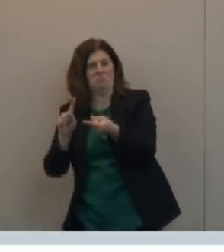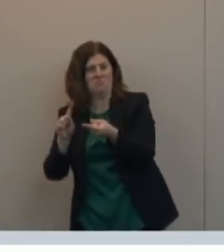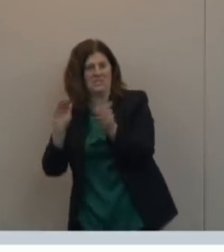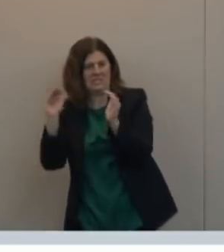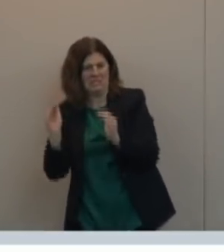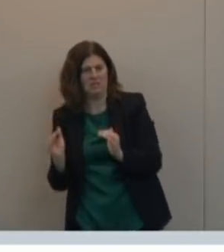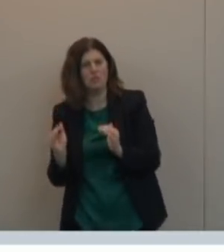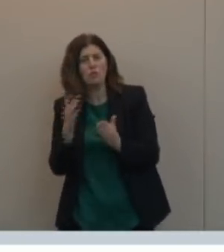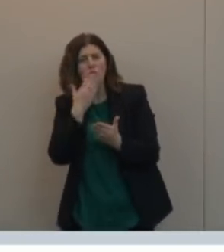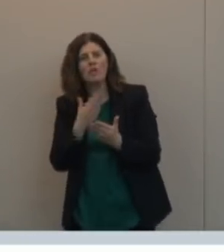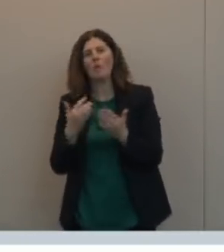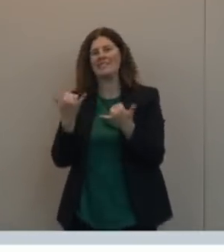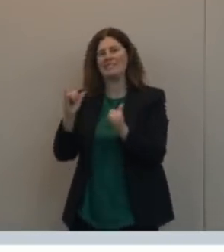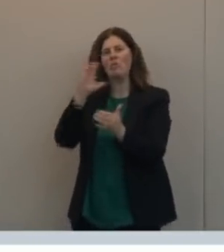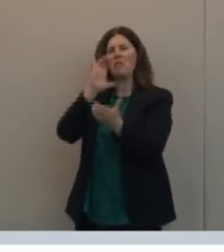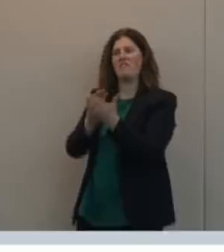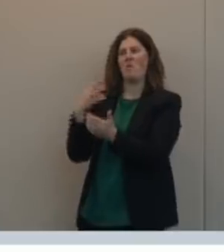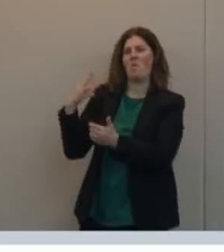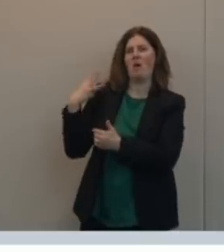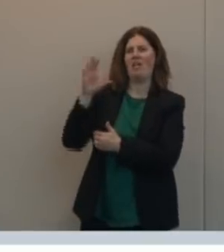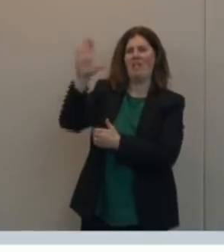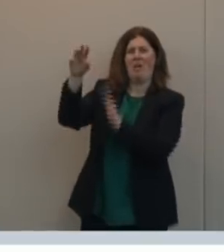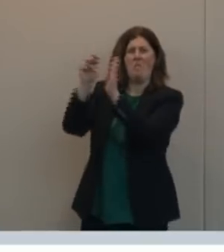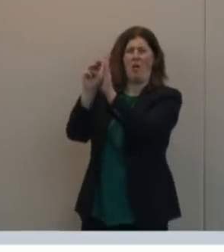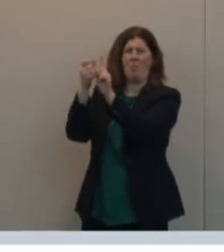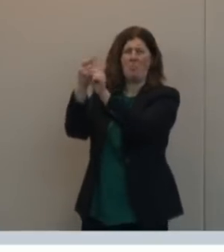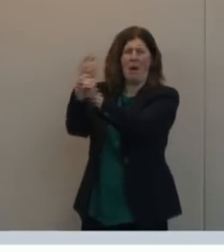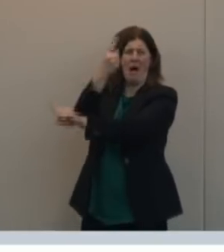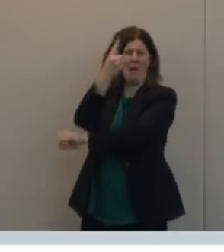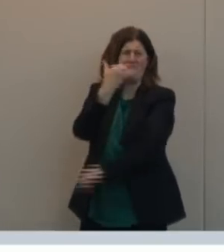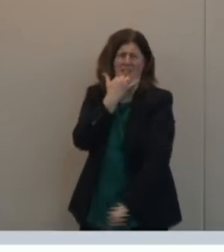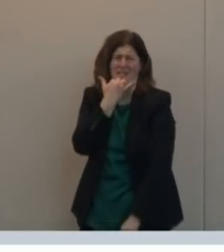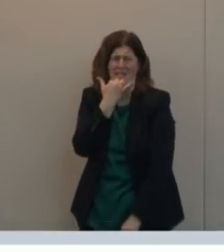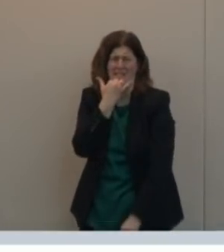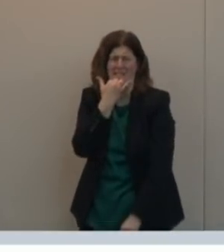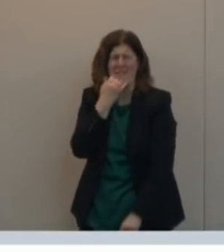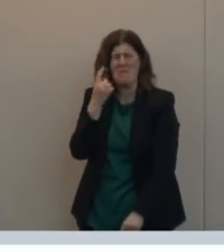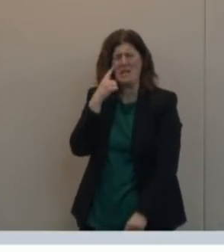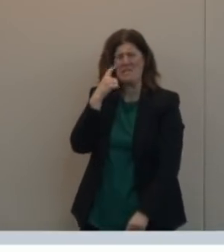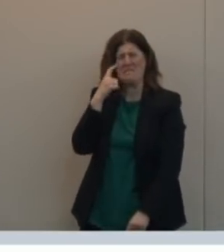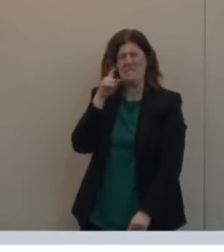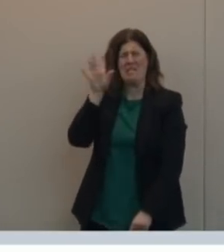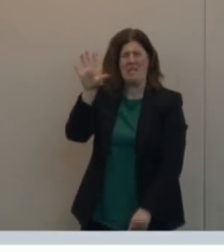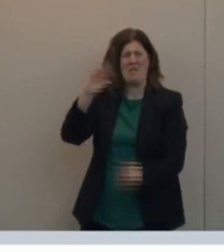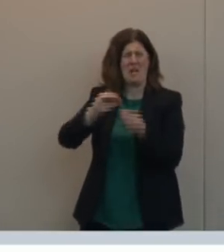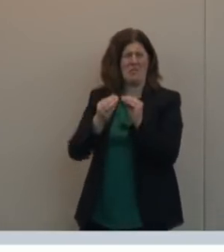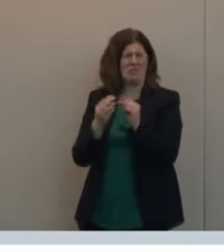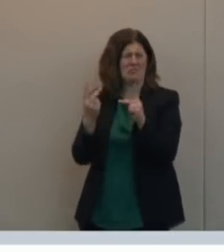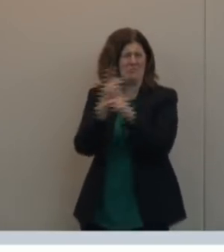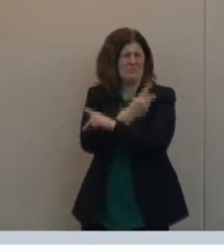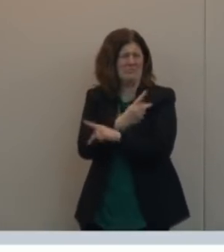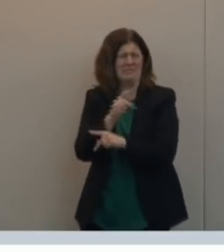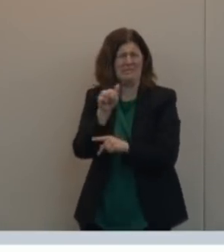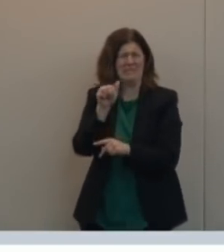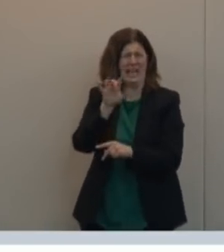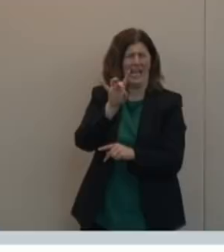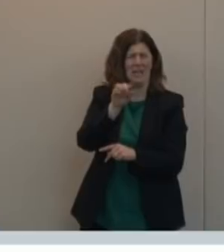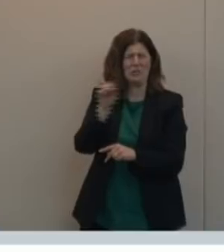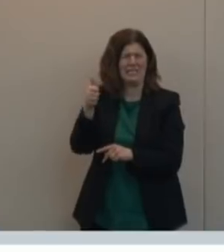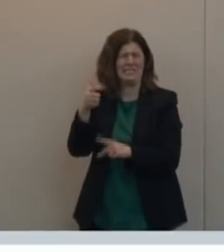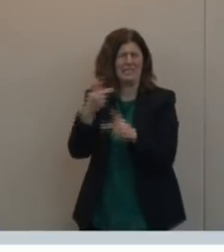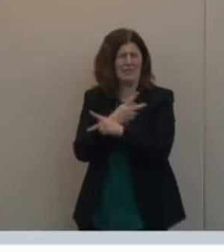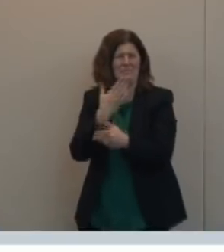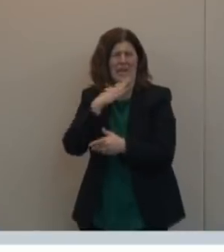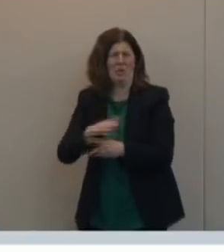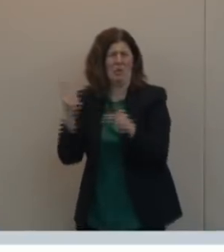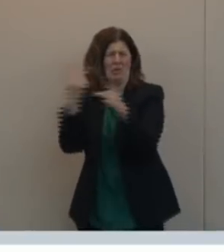still believe that the Washington model is way off, and probably off by a factor of 8 to 10. And we are able to put